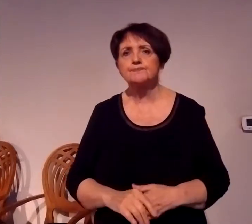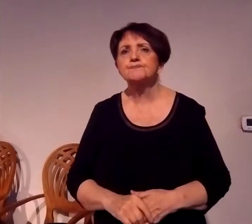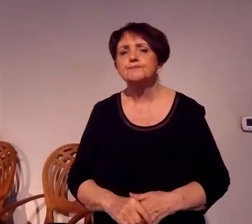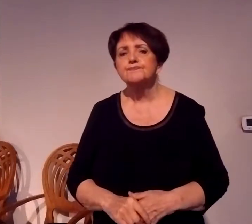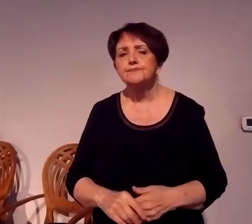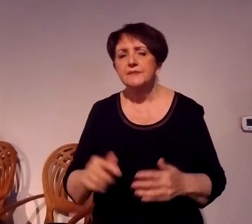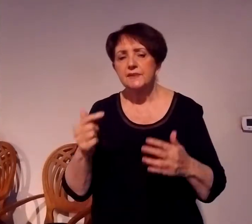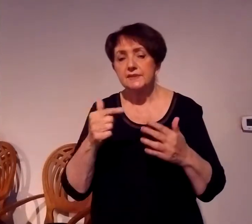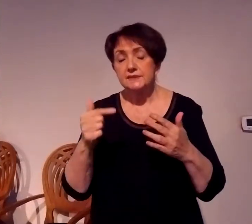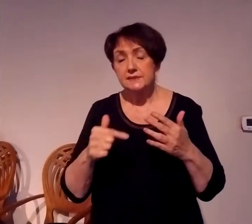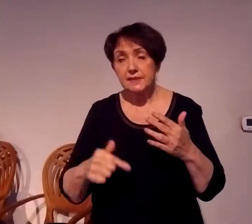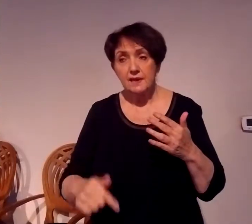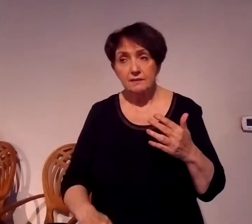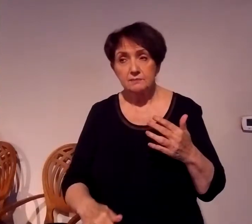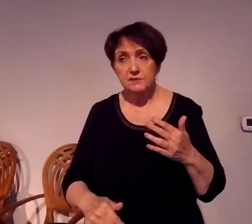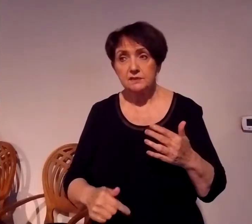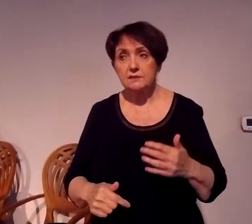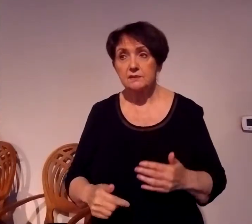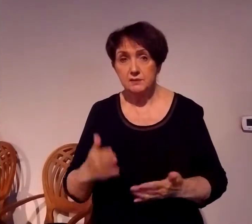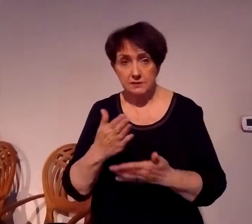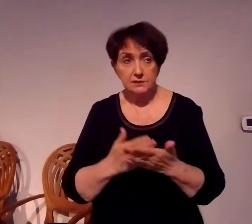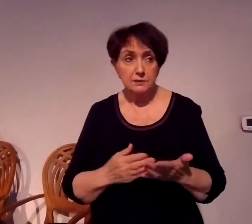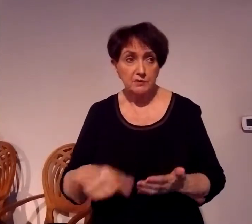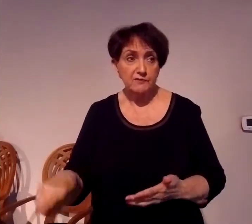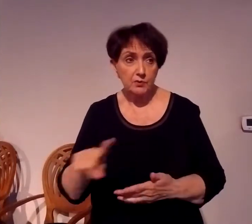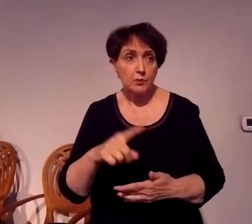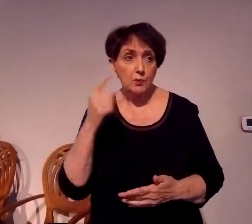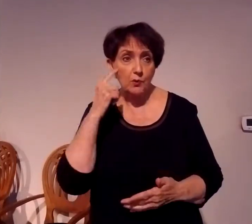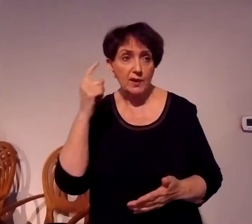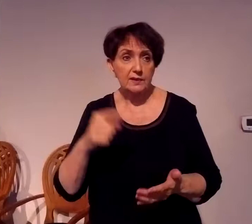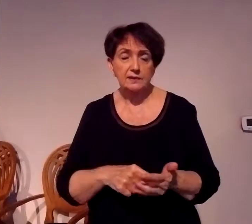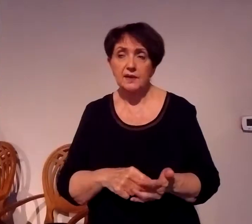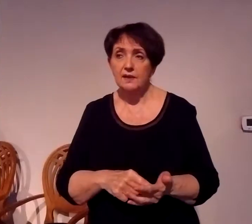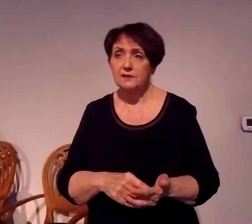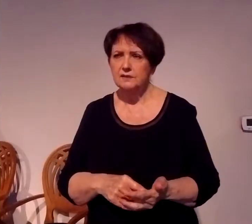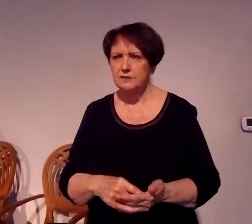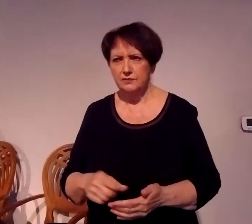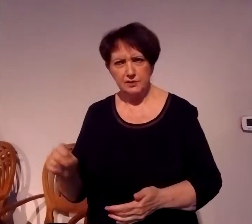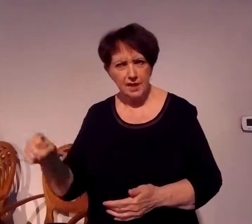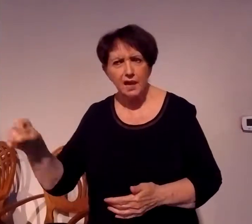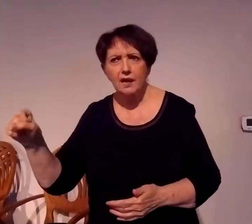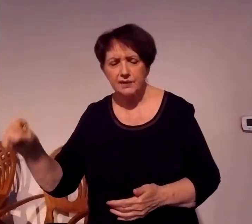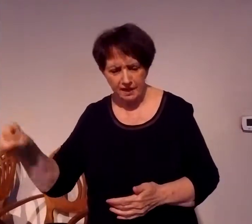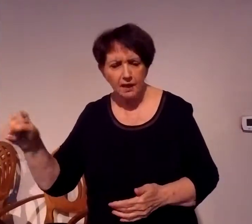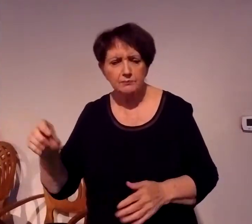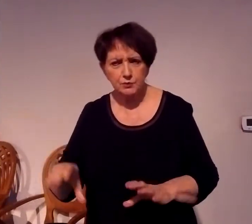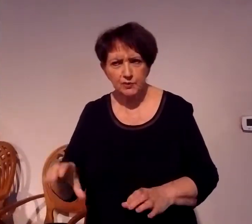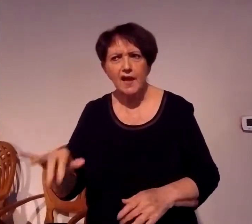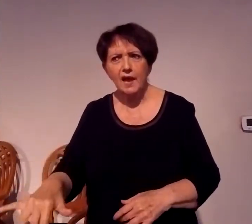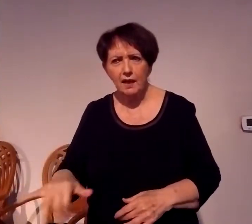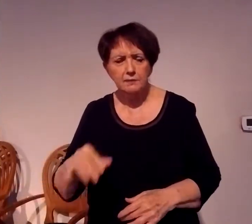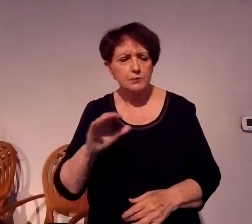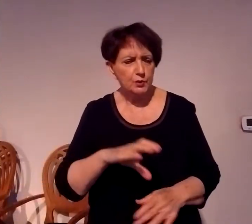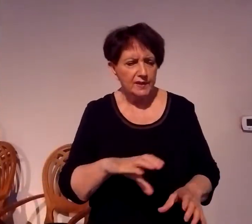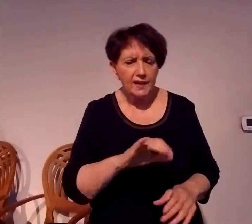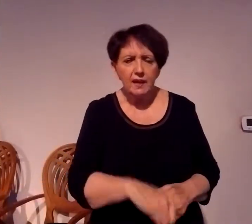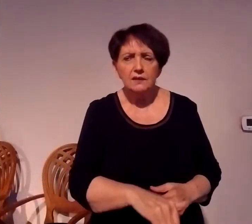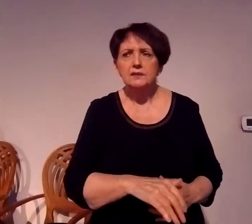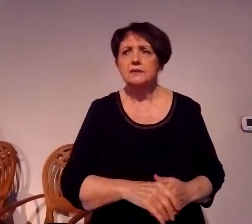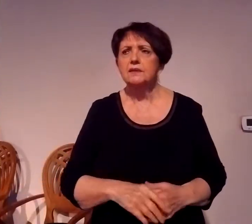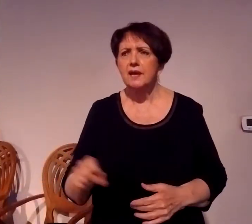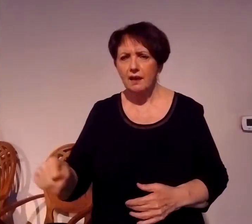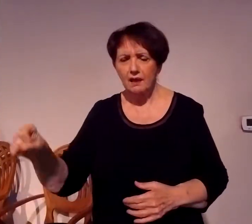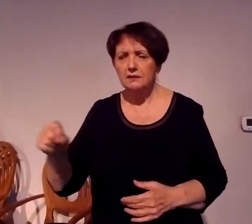8 practical steps, some of you will recognize many of them, and you'll go, yeah, I'm doing that. Yeah, I'm doing that. Yeah,